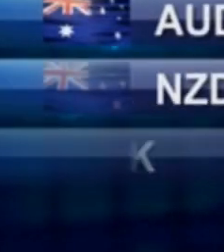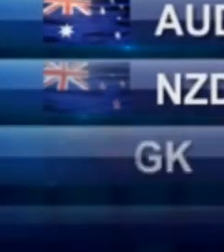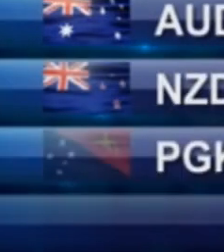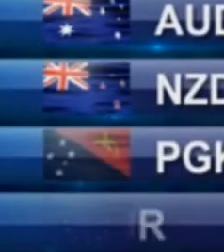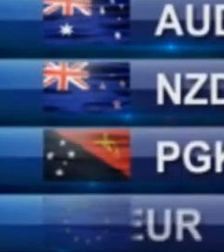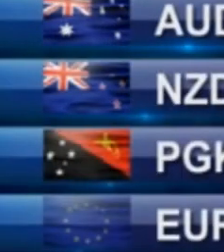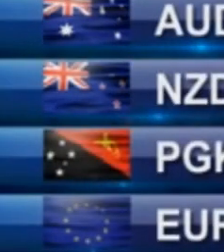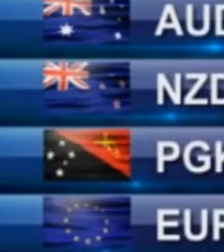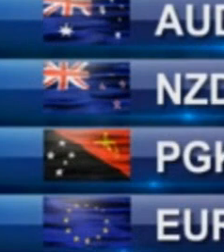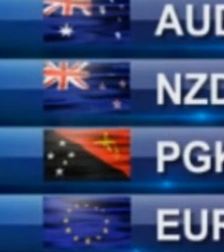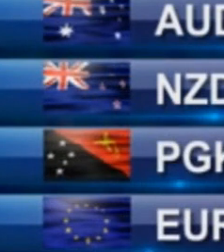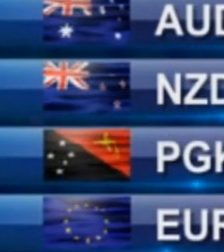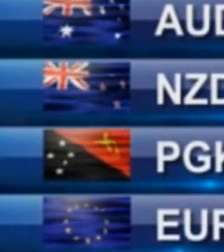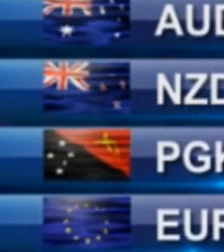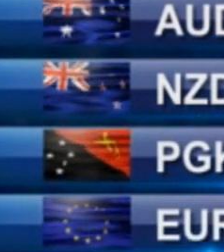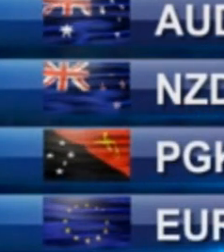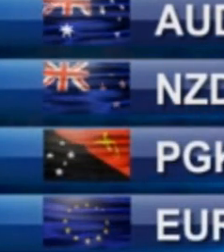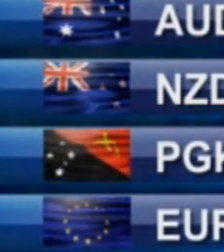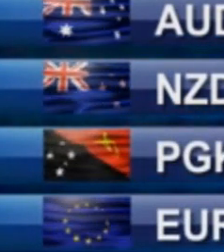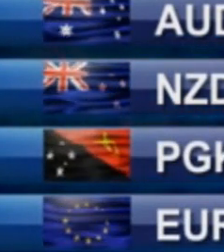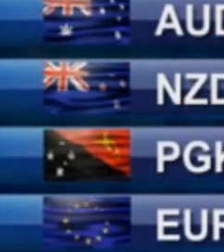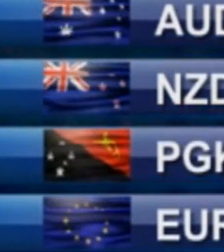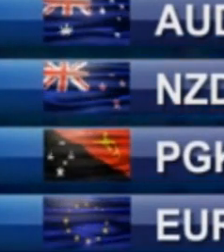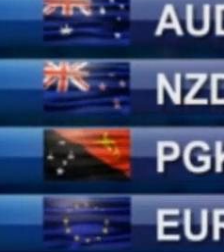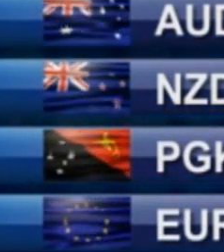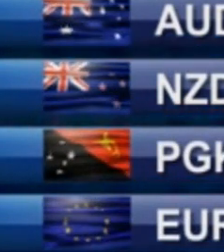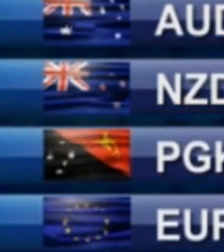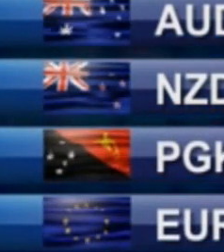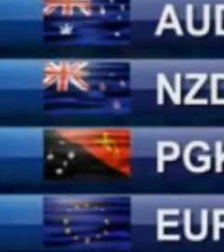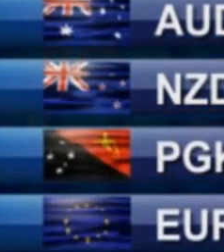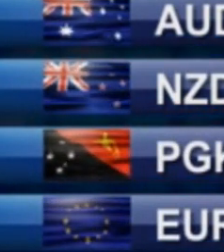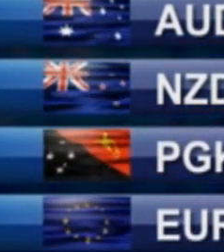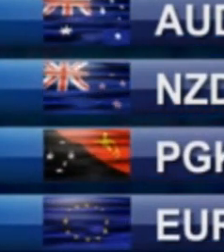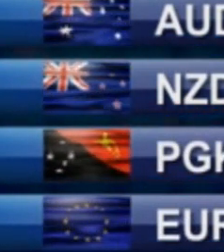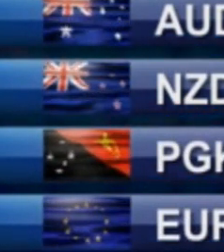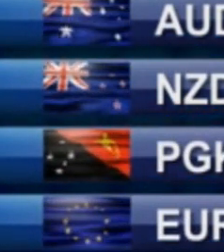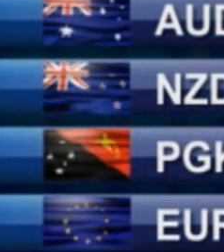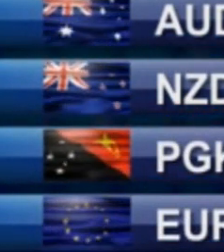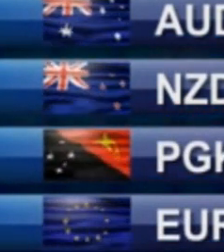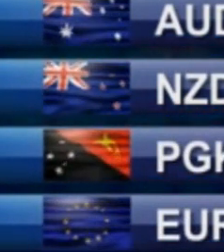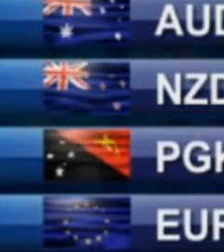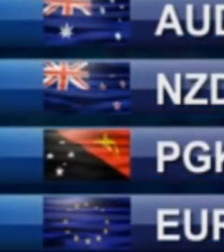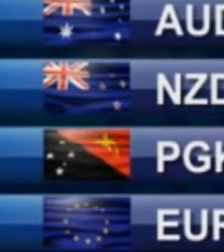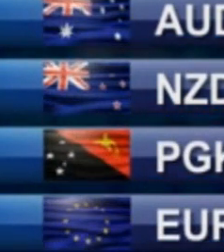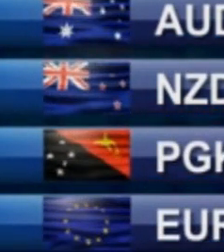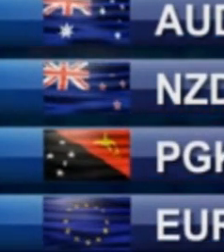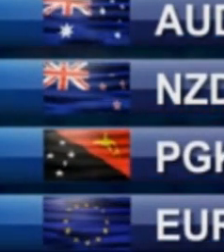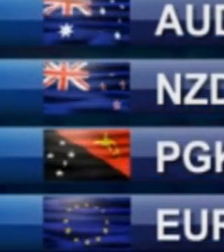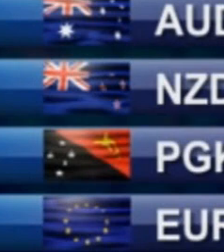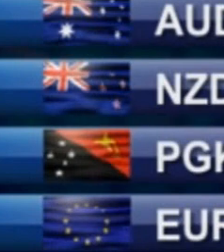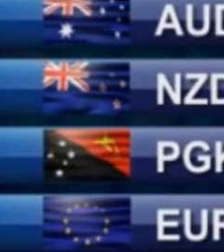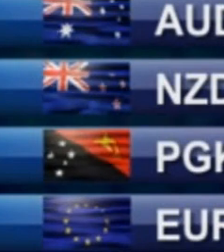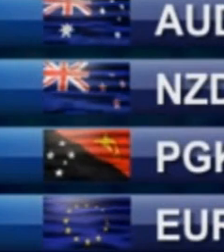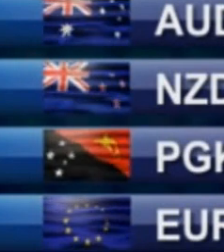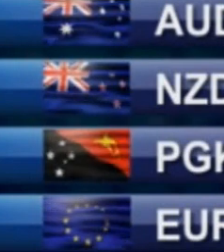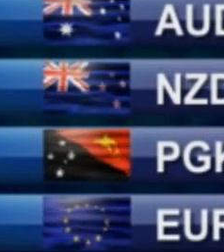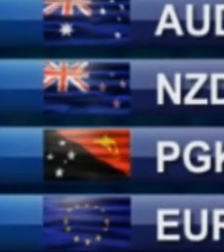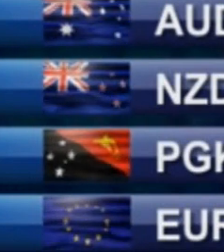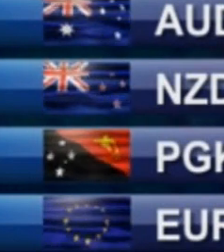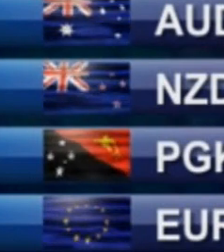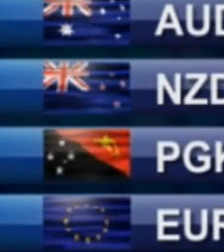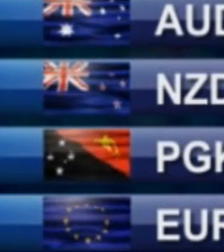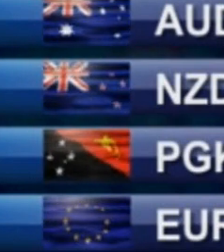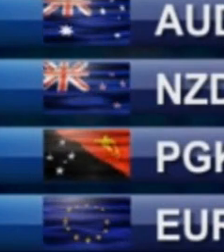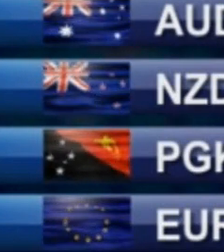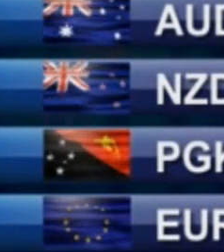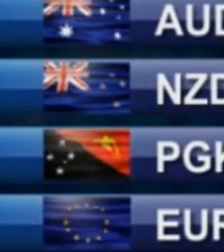this morning, the Fiji dollar was pegged higher against both the Chinese yuan and the US greenback, and also made gains against the euro and the